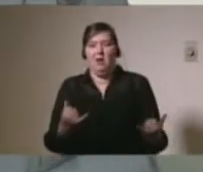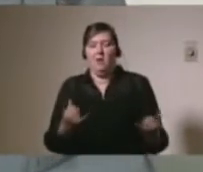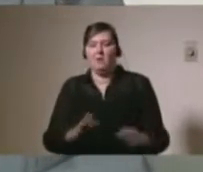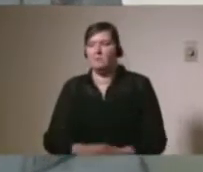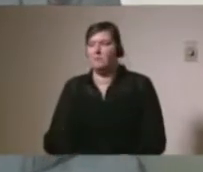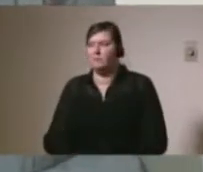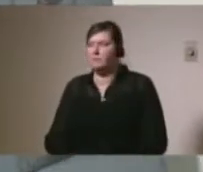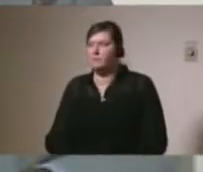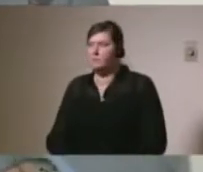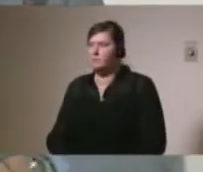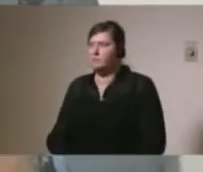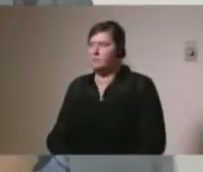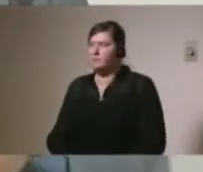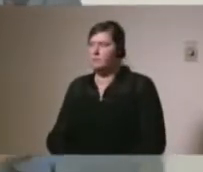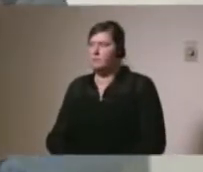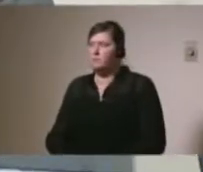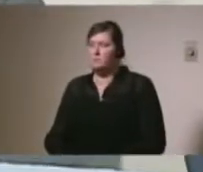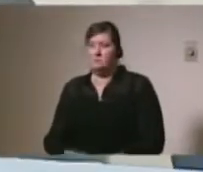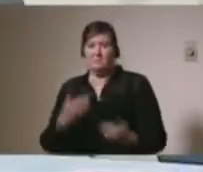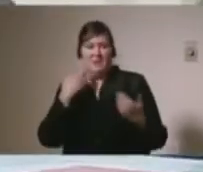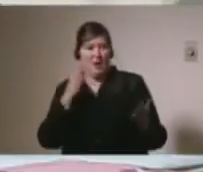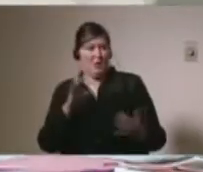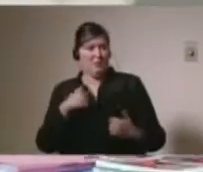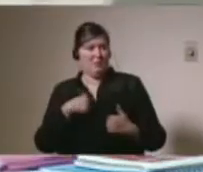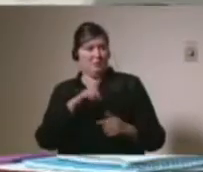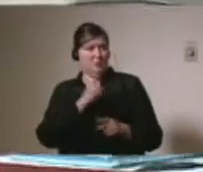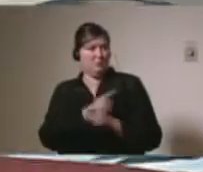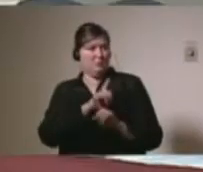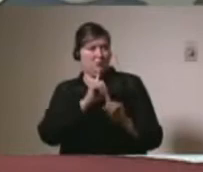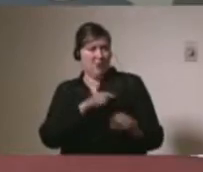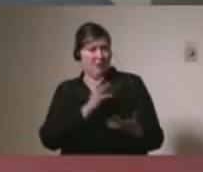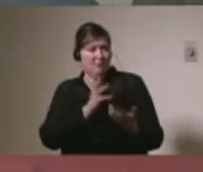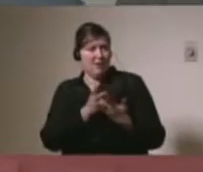I don't know if that was the right answer. Yes, yes, indeed.